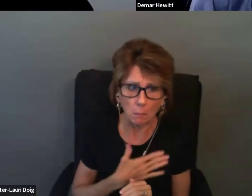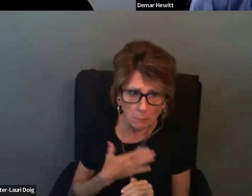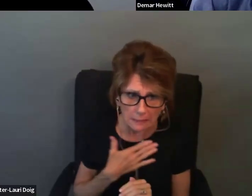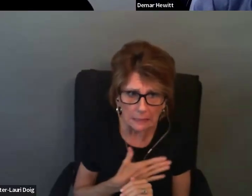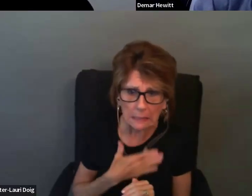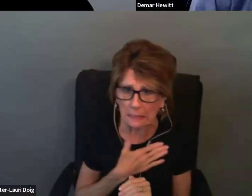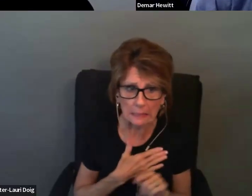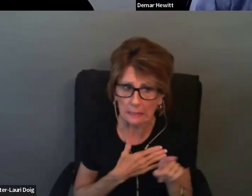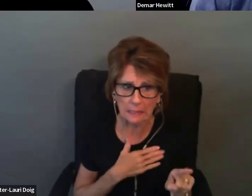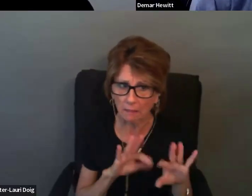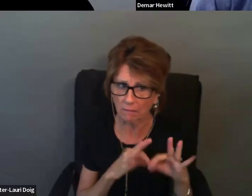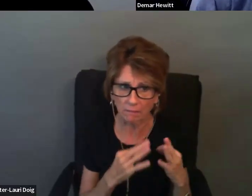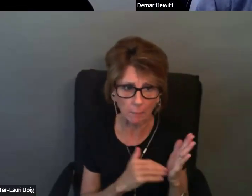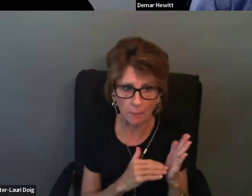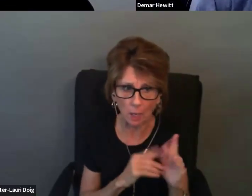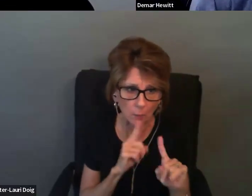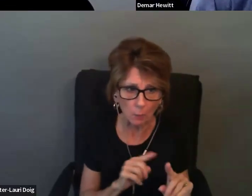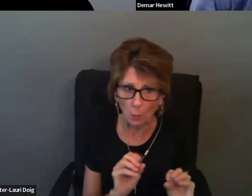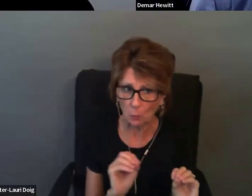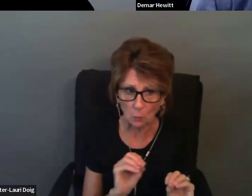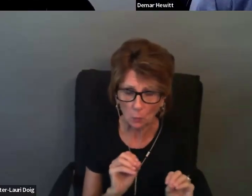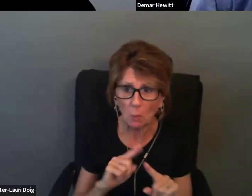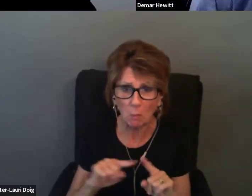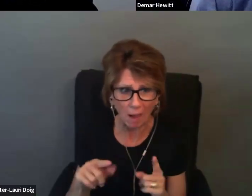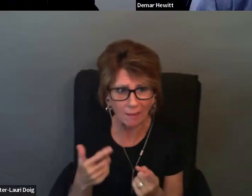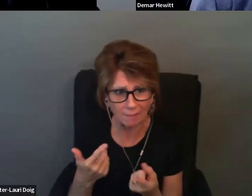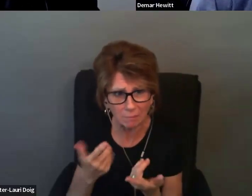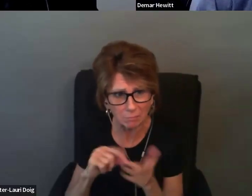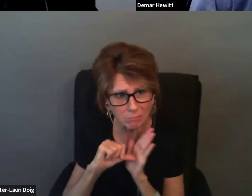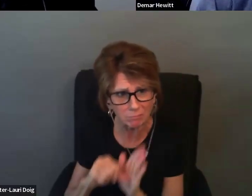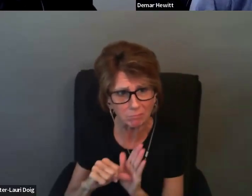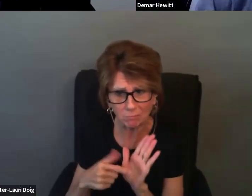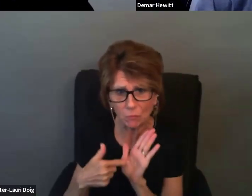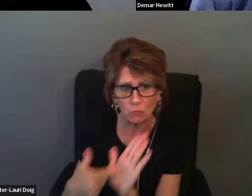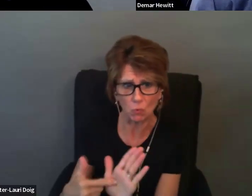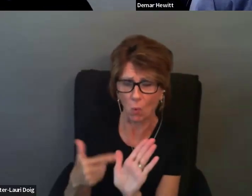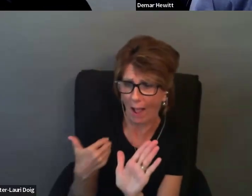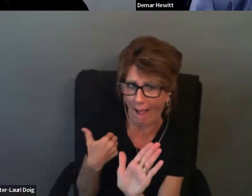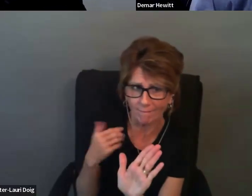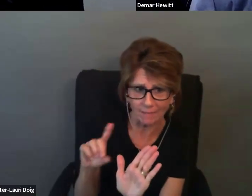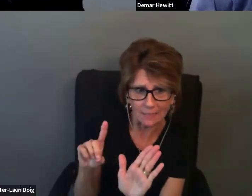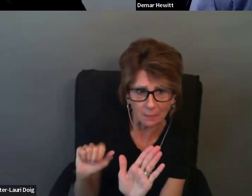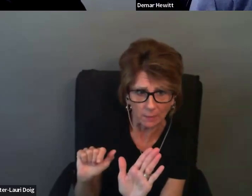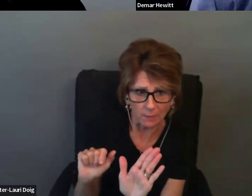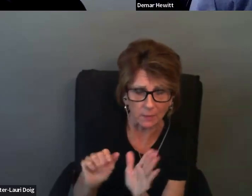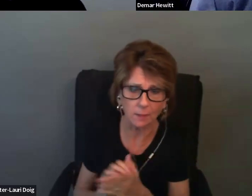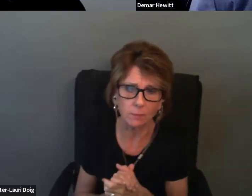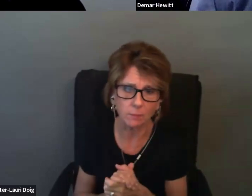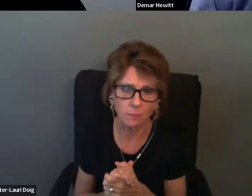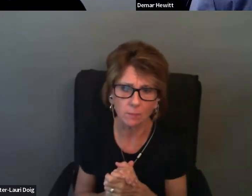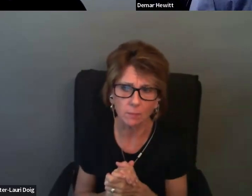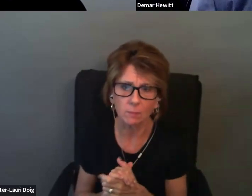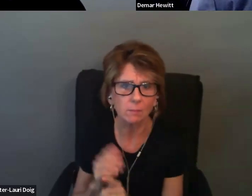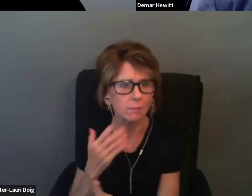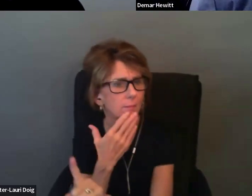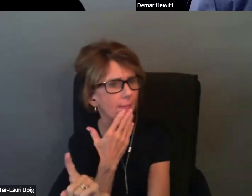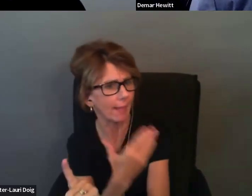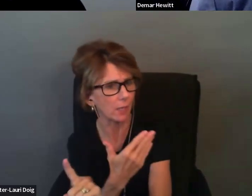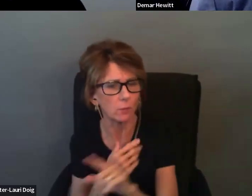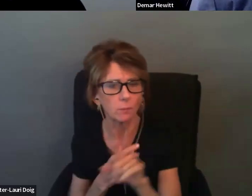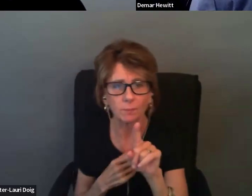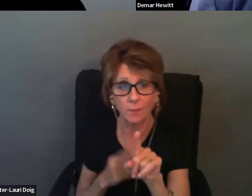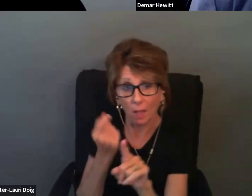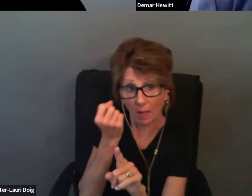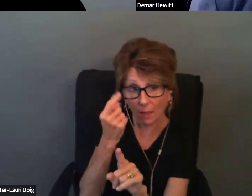doctor's report or doctor's note. Thank you, Demar. And I'll answer that question because there is case law